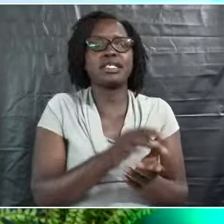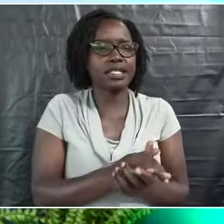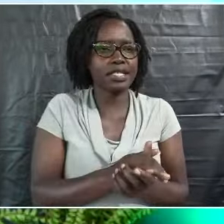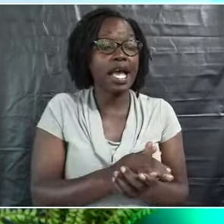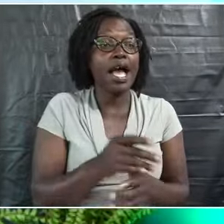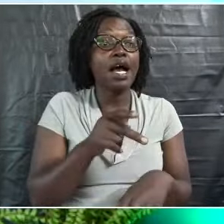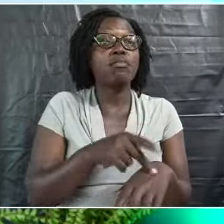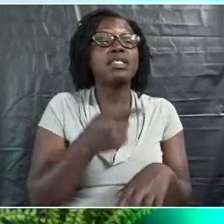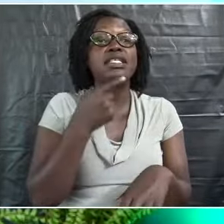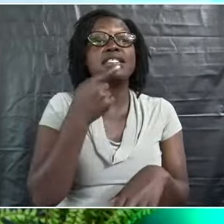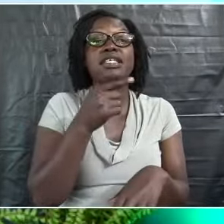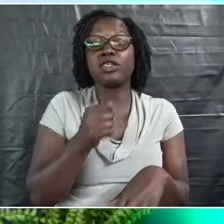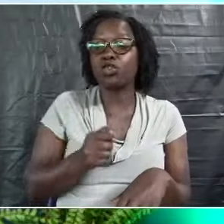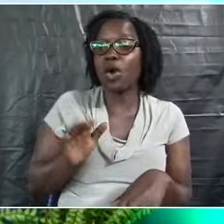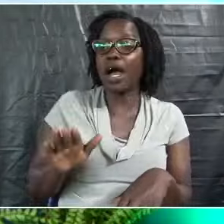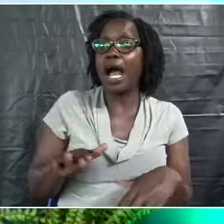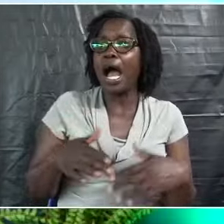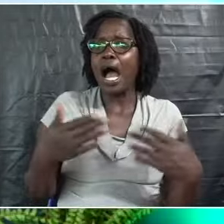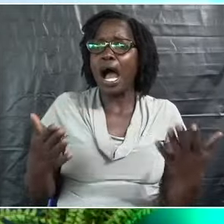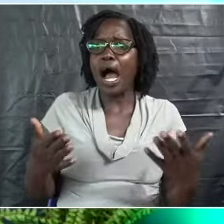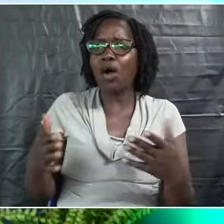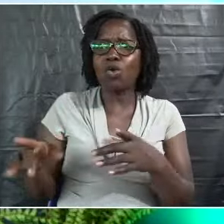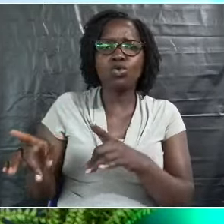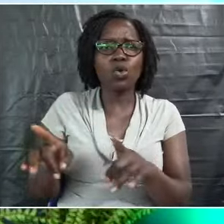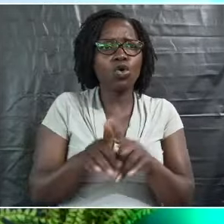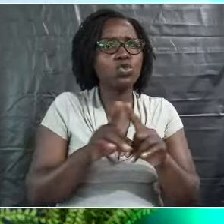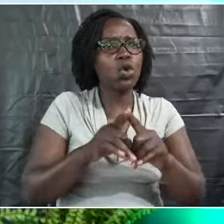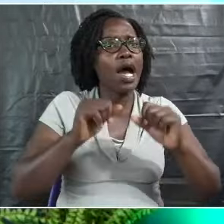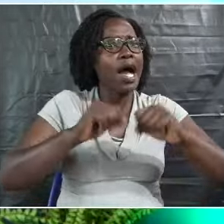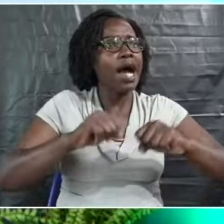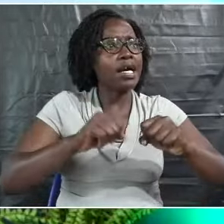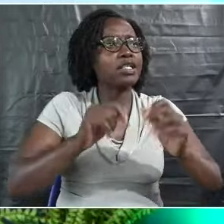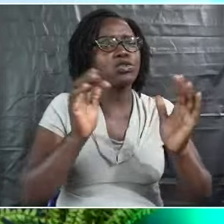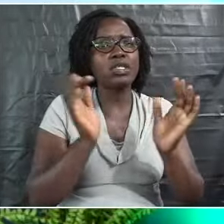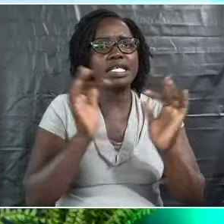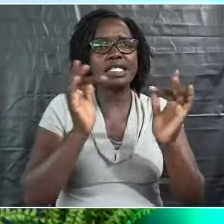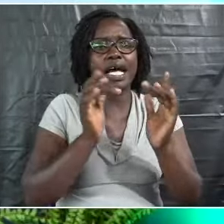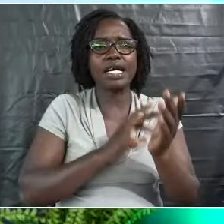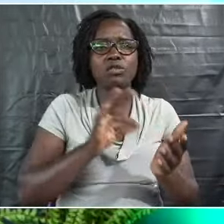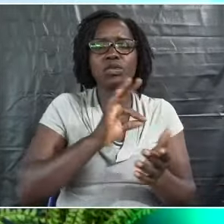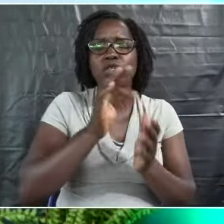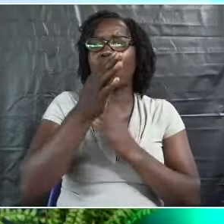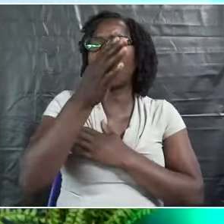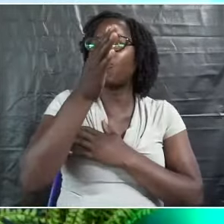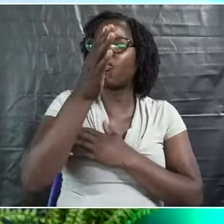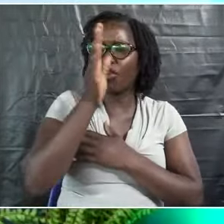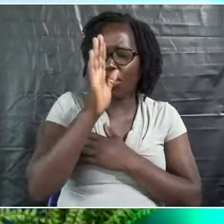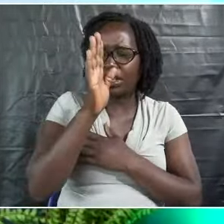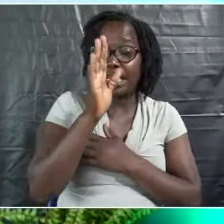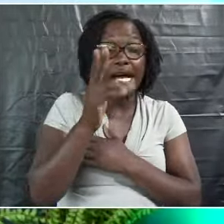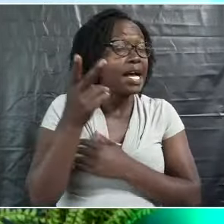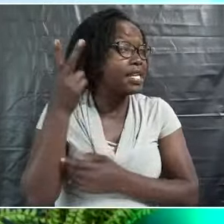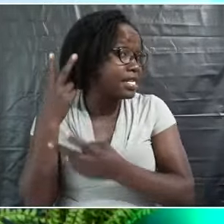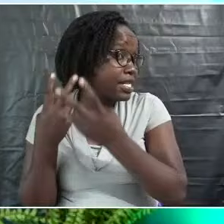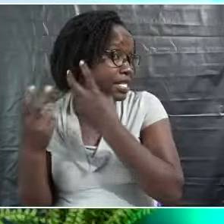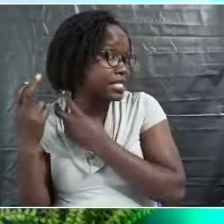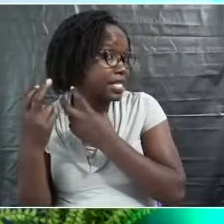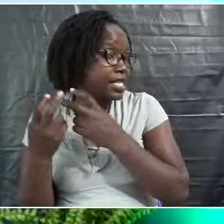Peter said to her, how could you conspire to test the Spirit of the Lord? Listen,